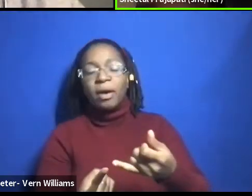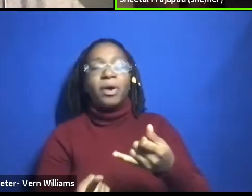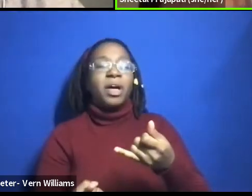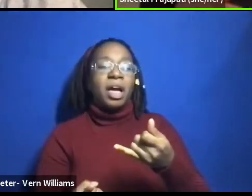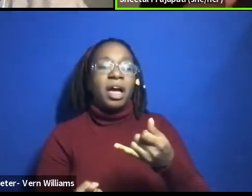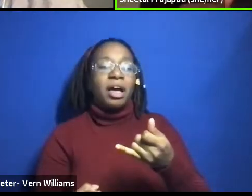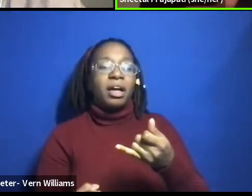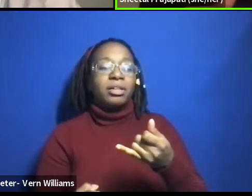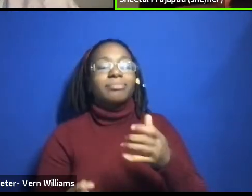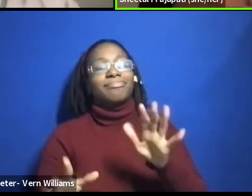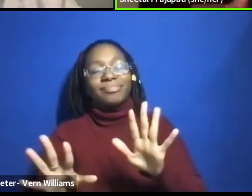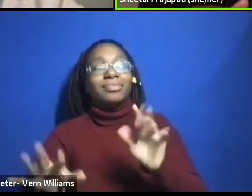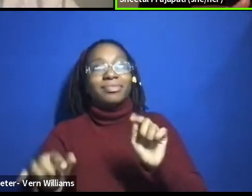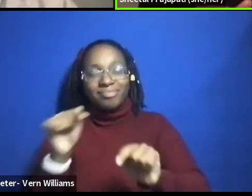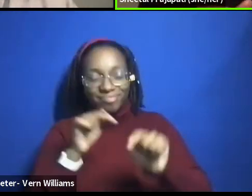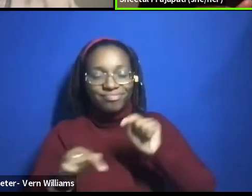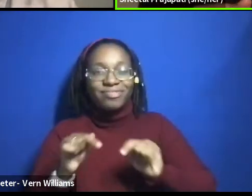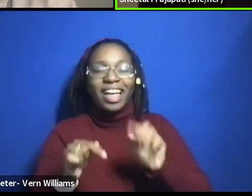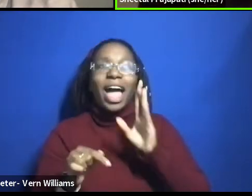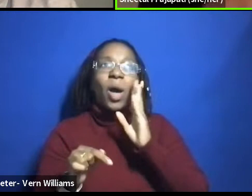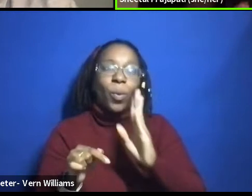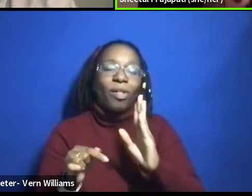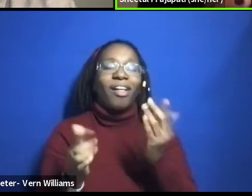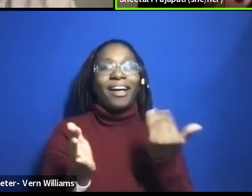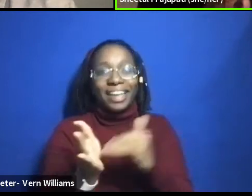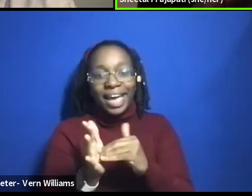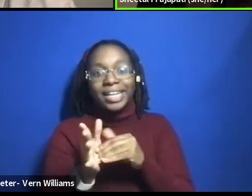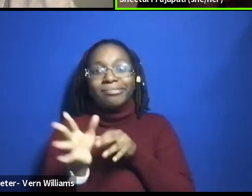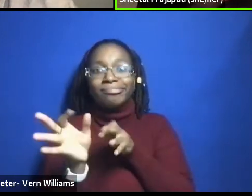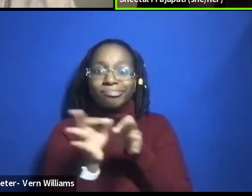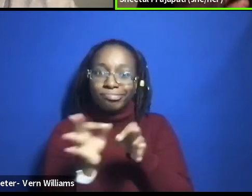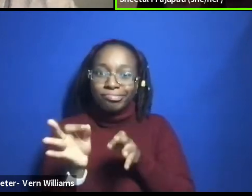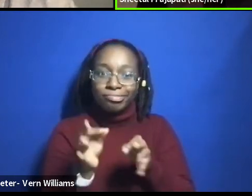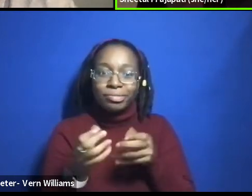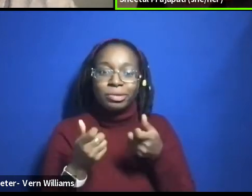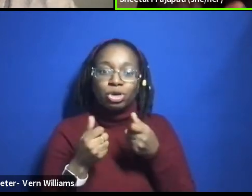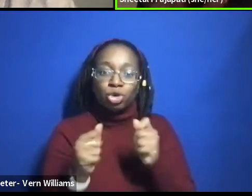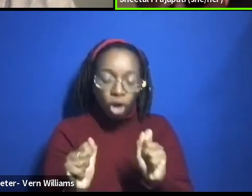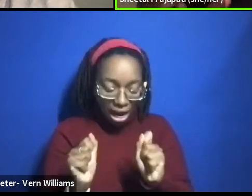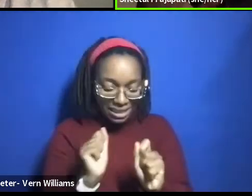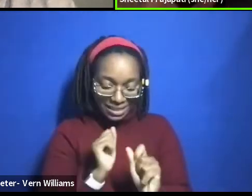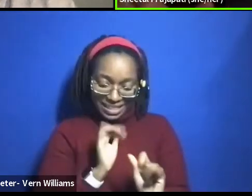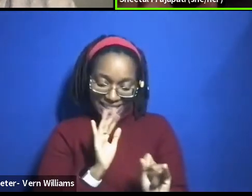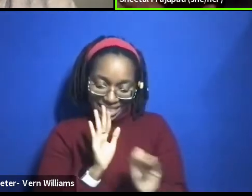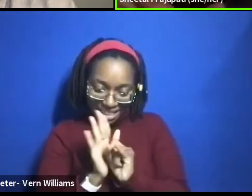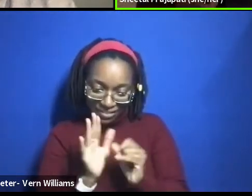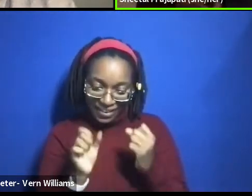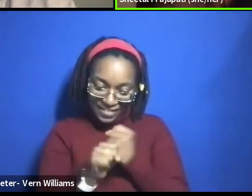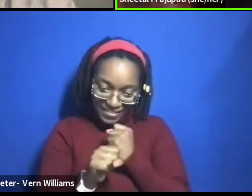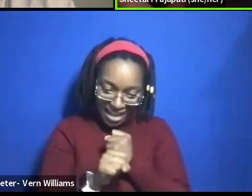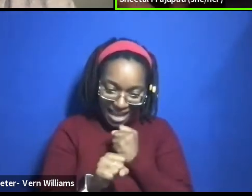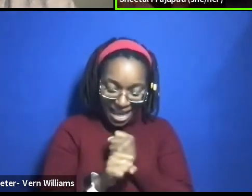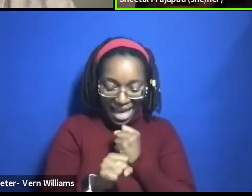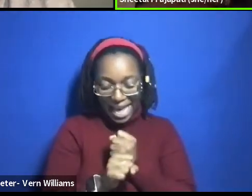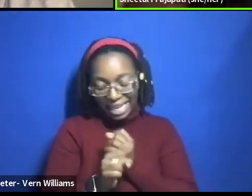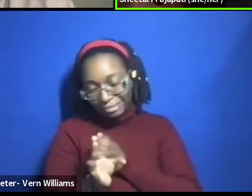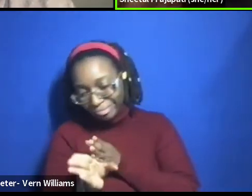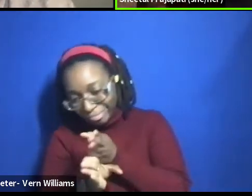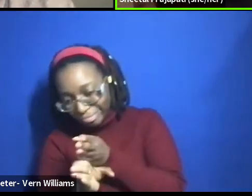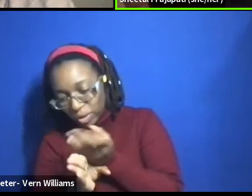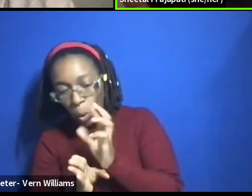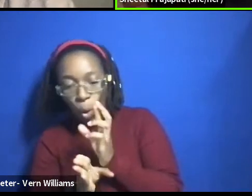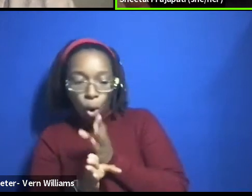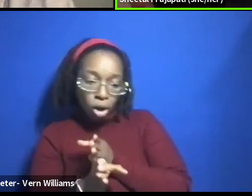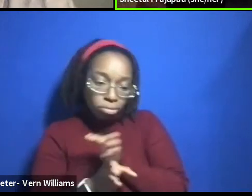and I'll go back to this notion of like trying to fight being identified in one specific way or defined in